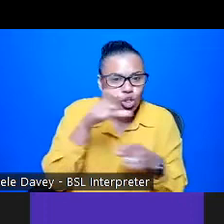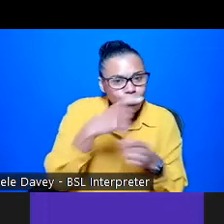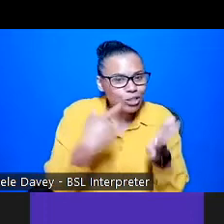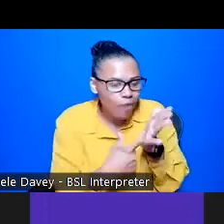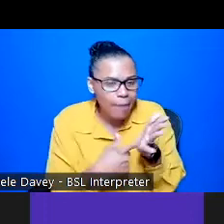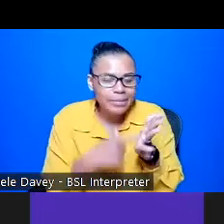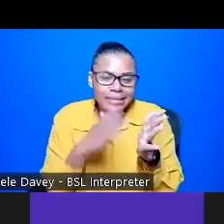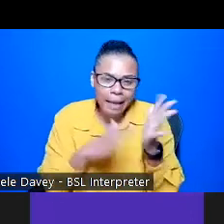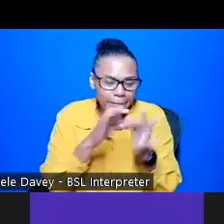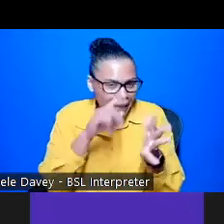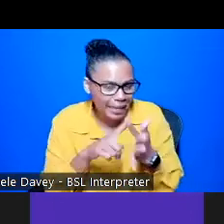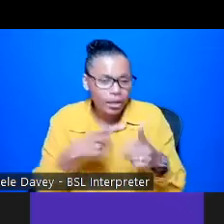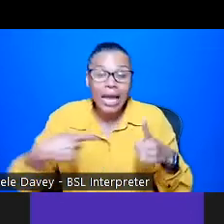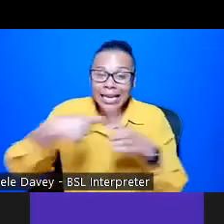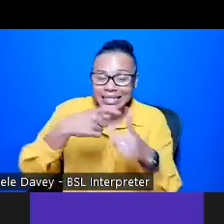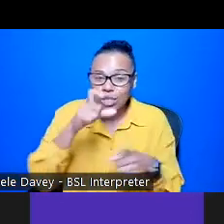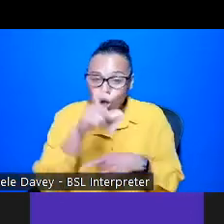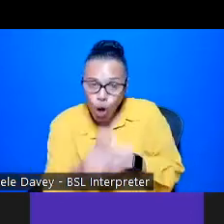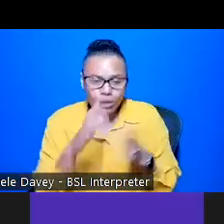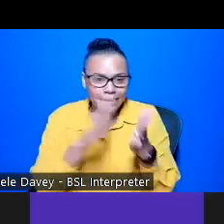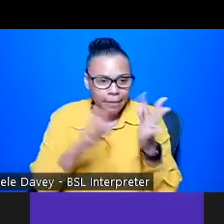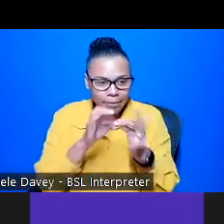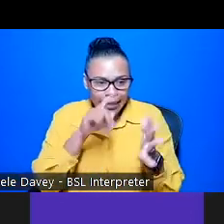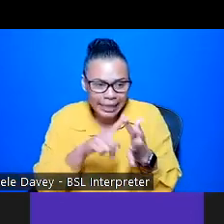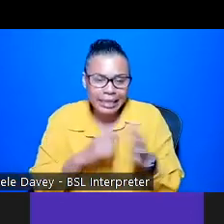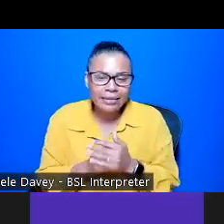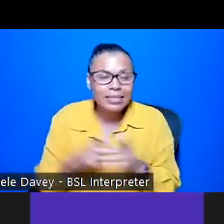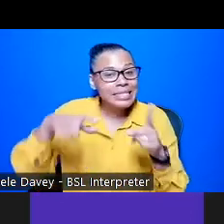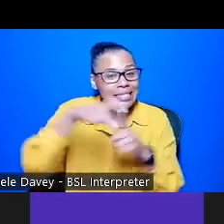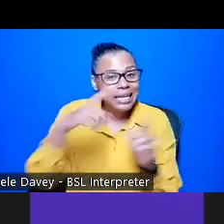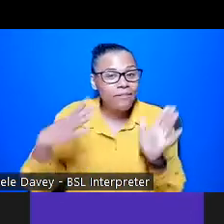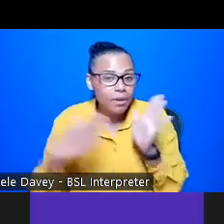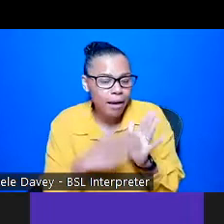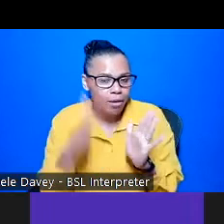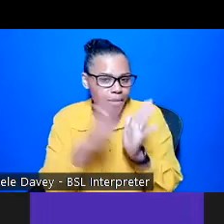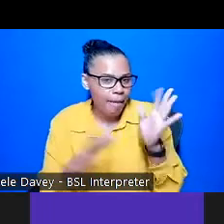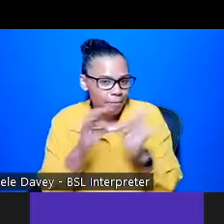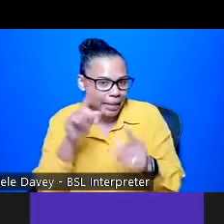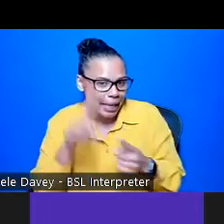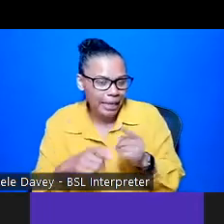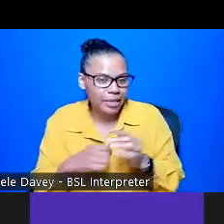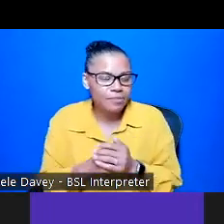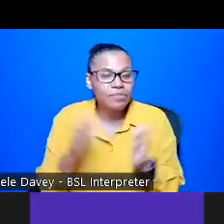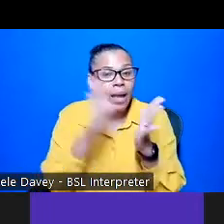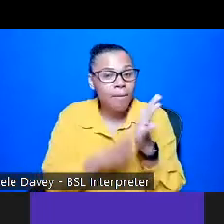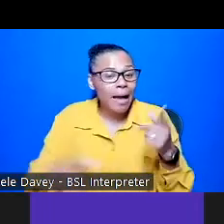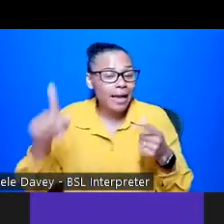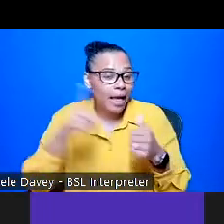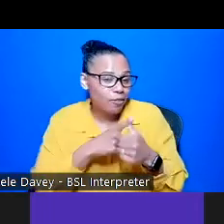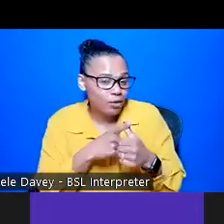Kadina Cox, MBE, Devon Malcolm, MBE, Maggie